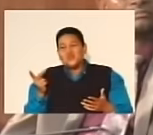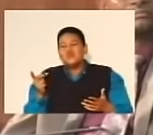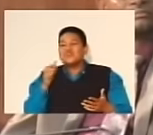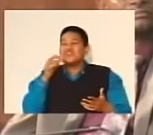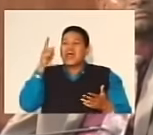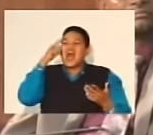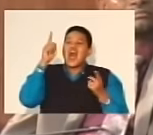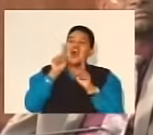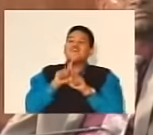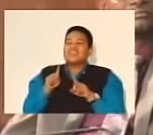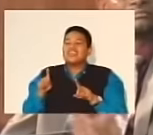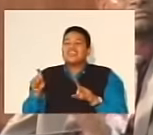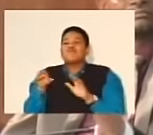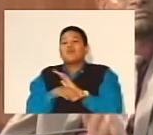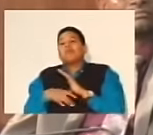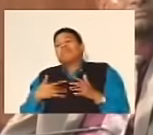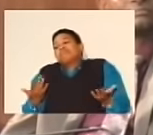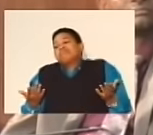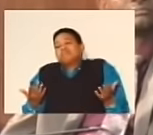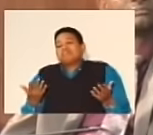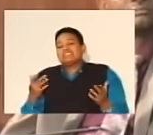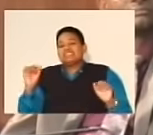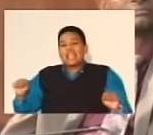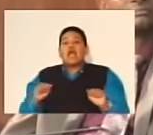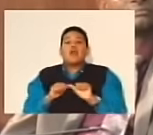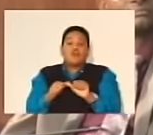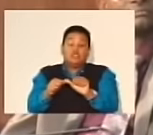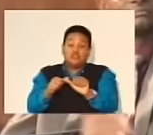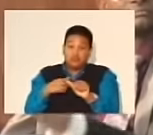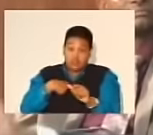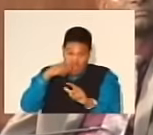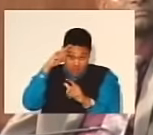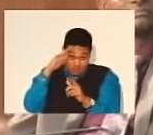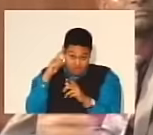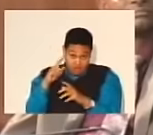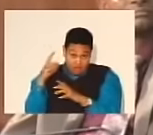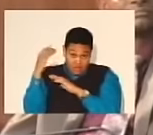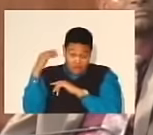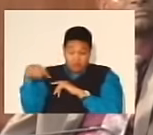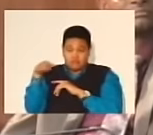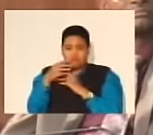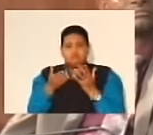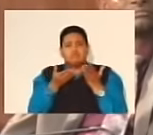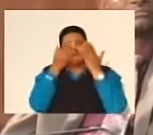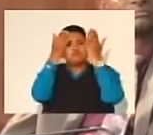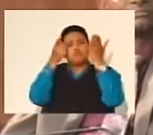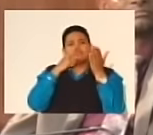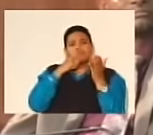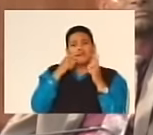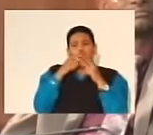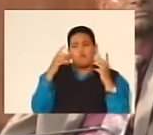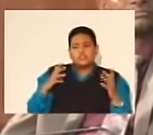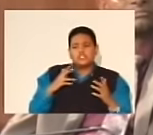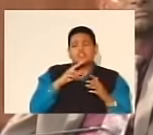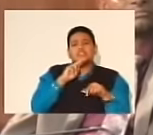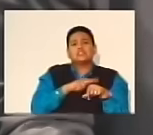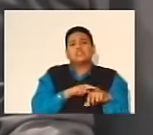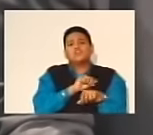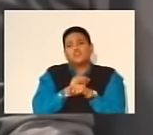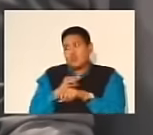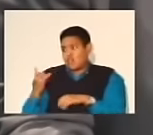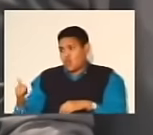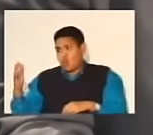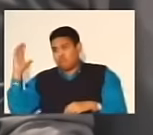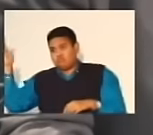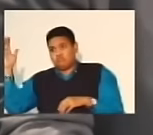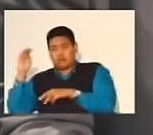And I am proposing, Leader of the Opposition and Spokesperson on National Security, that we